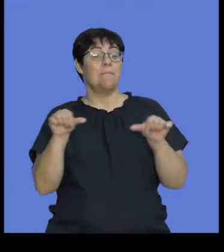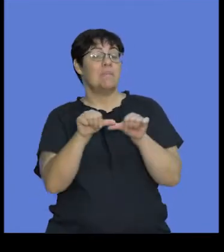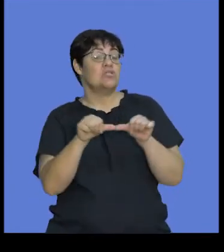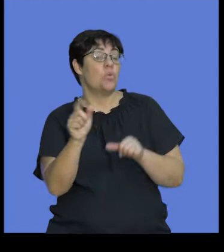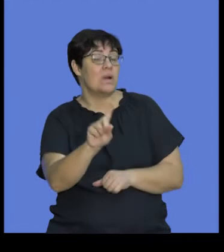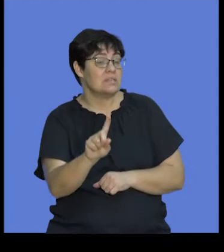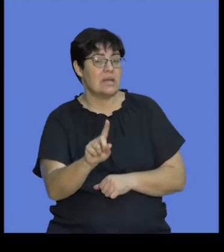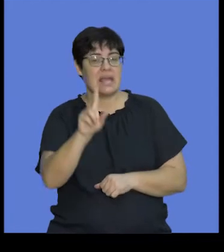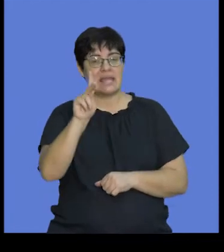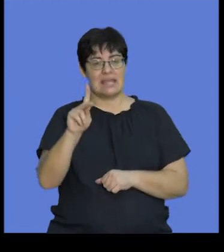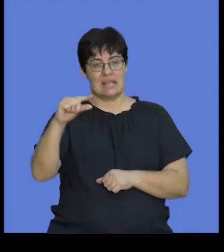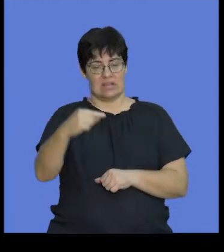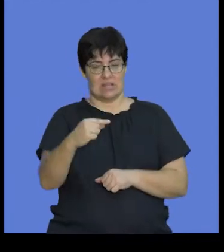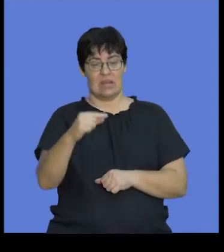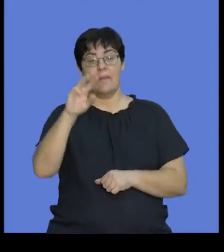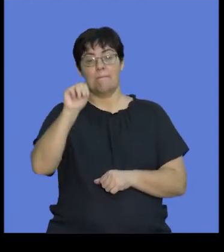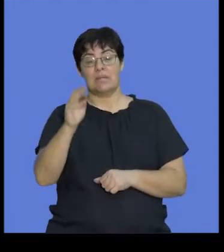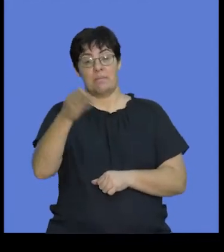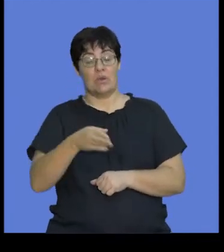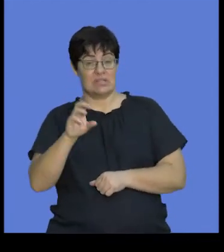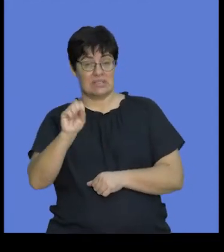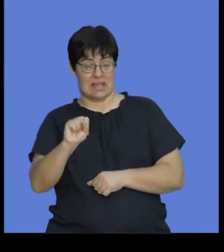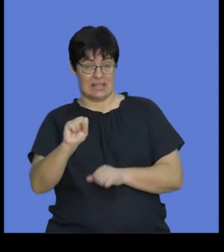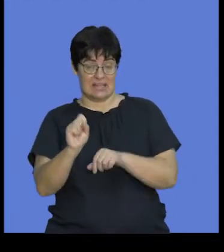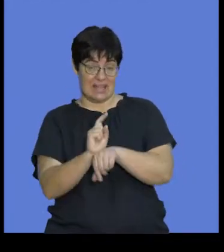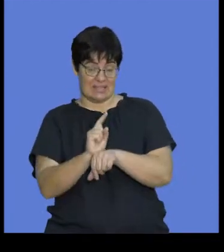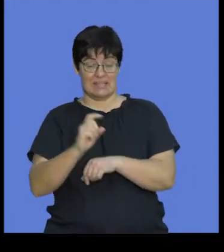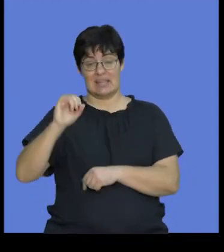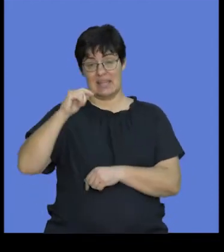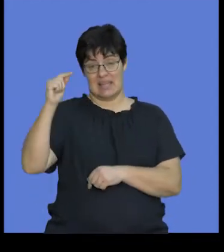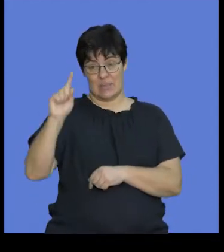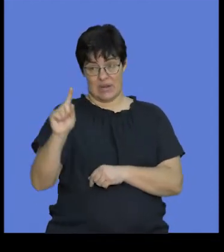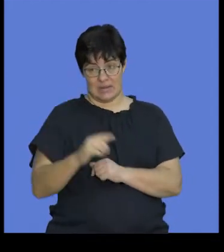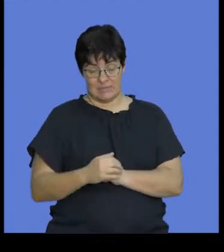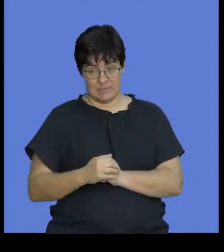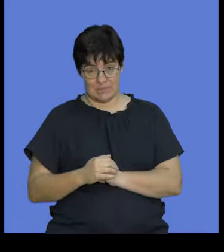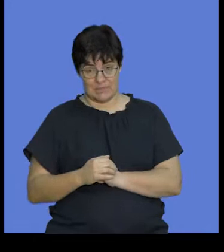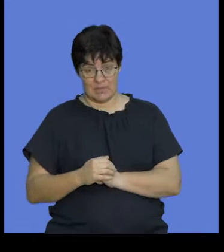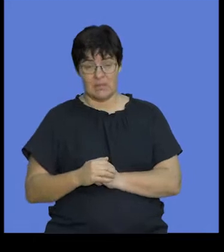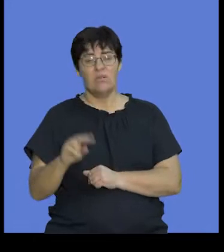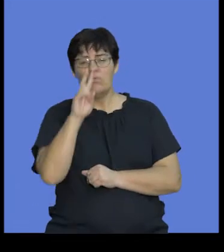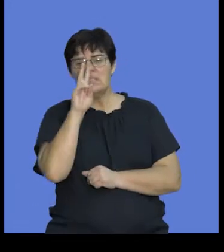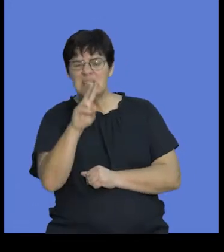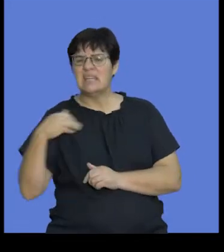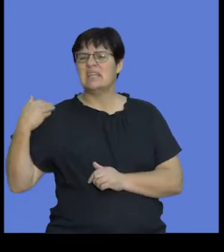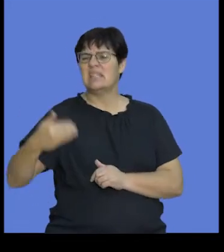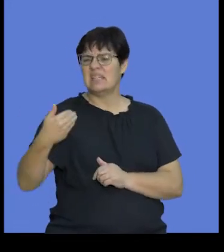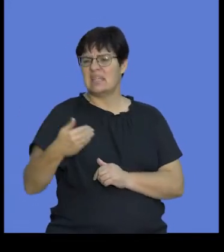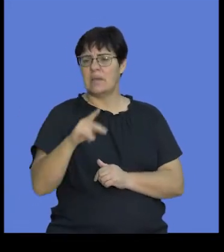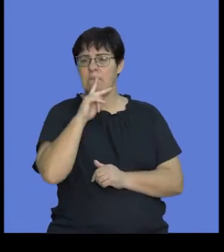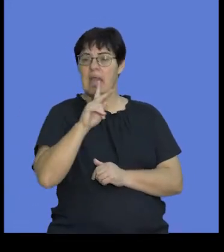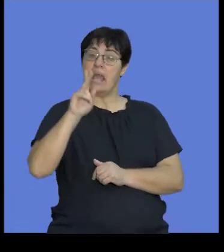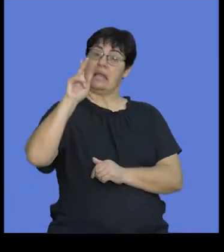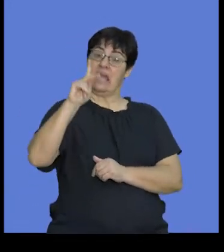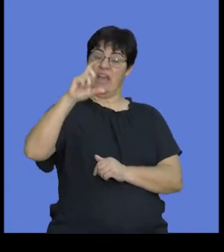in kilogram meters per second. Be careful here because we see this from time to time where you make that a